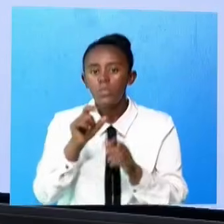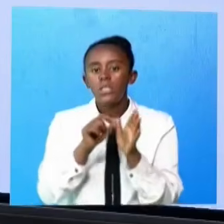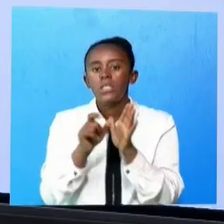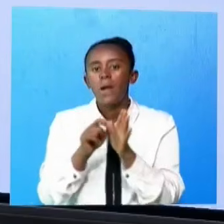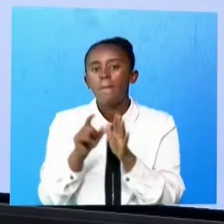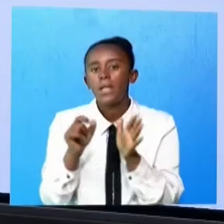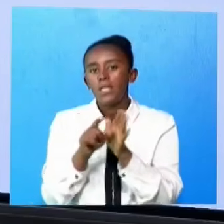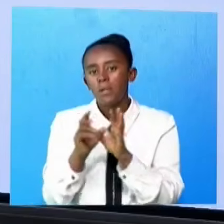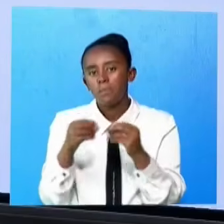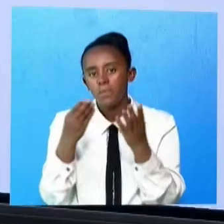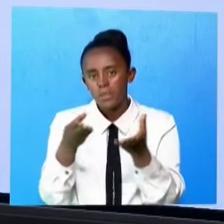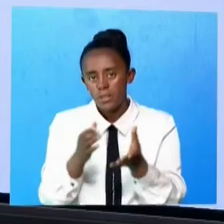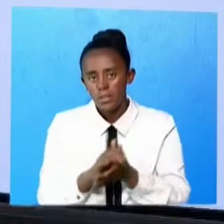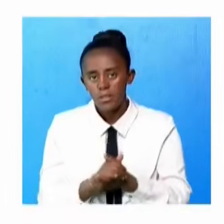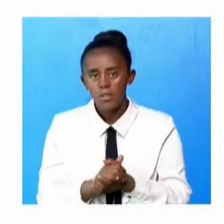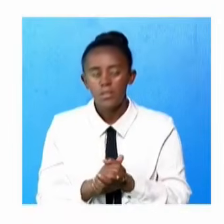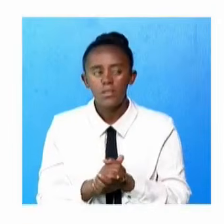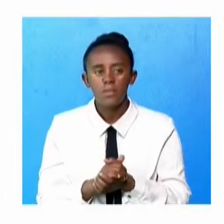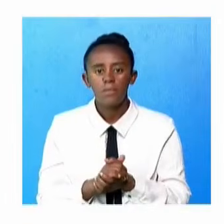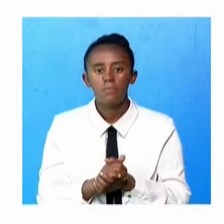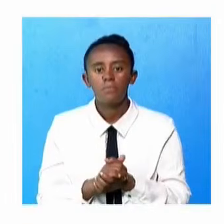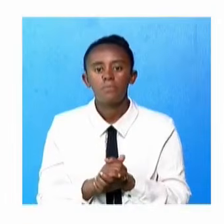it.